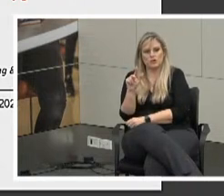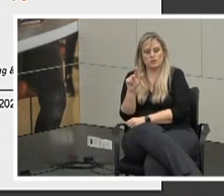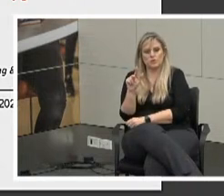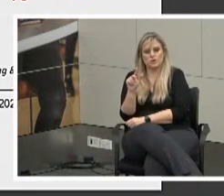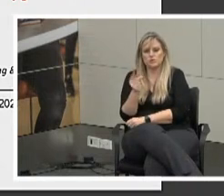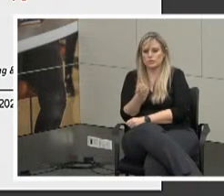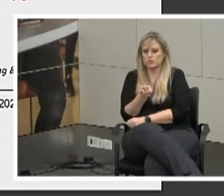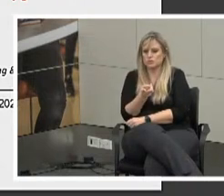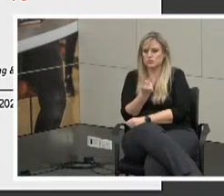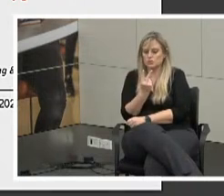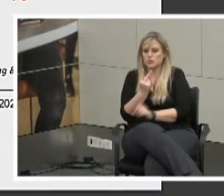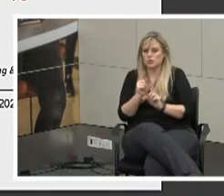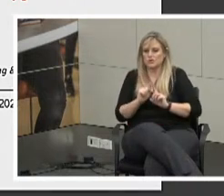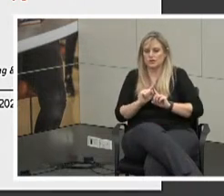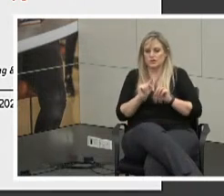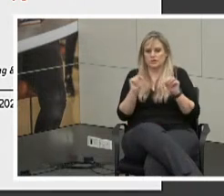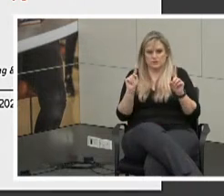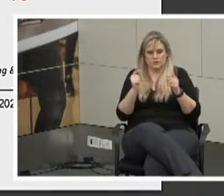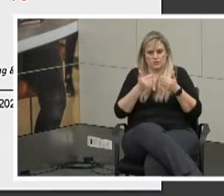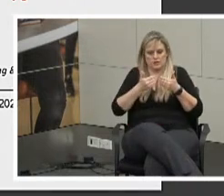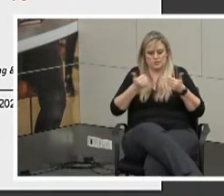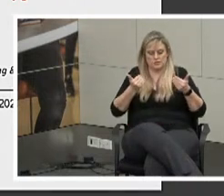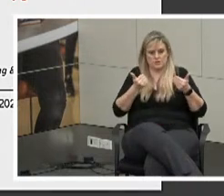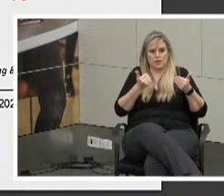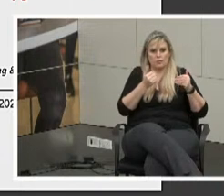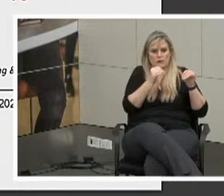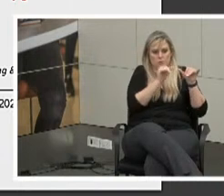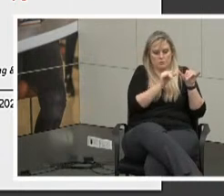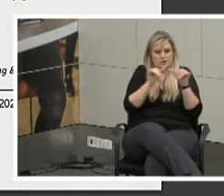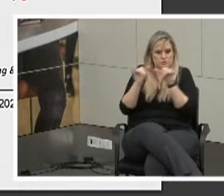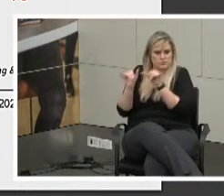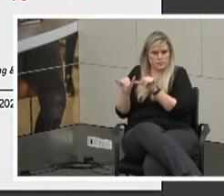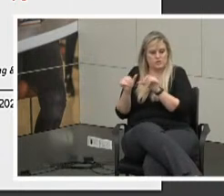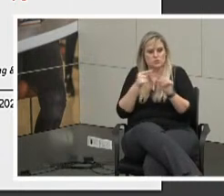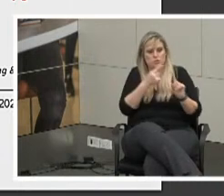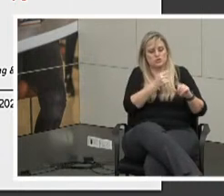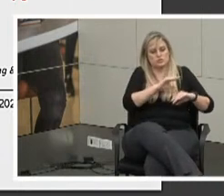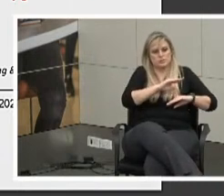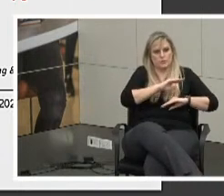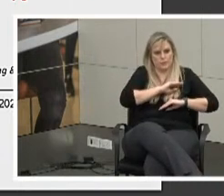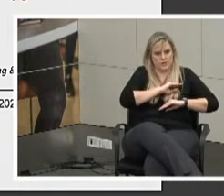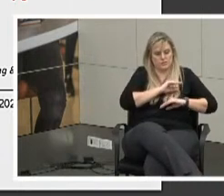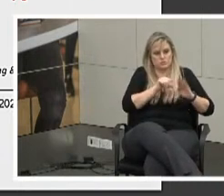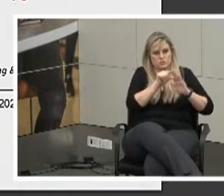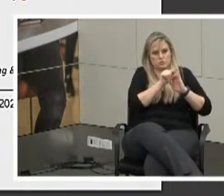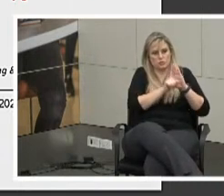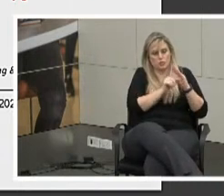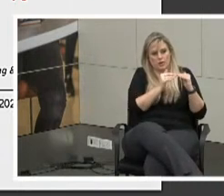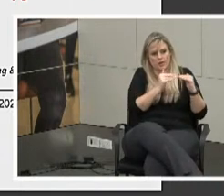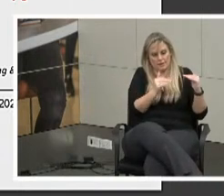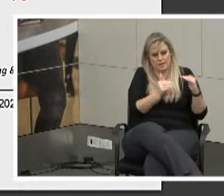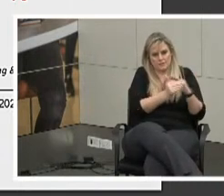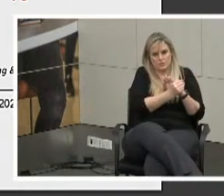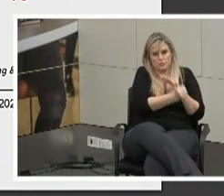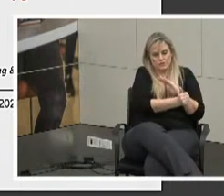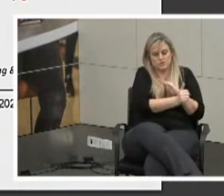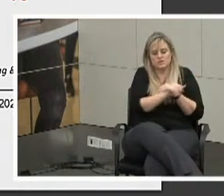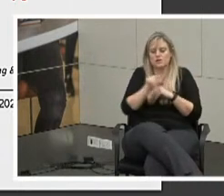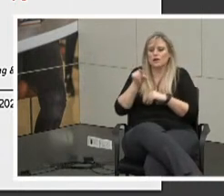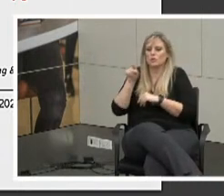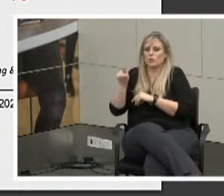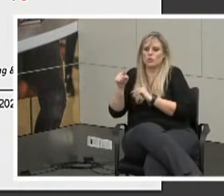distinct measures one is showing meets grade level proficiency and one is